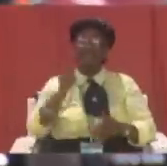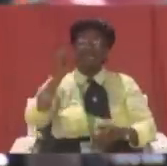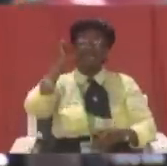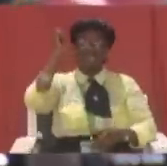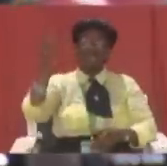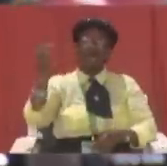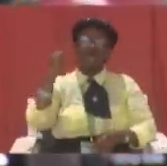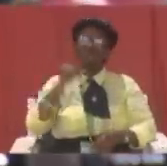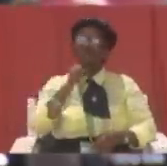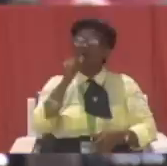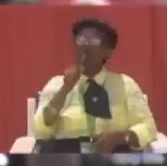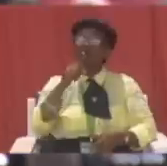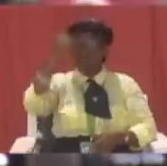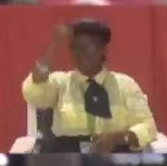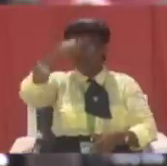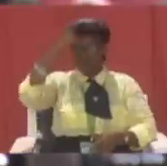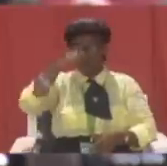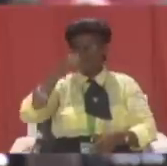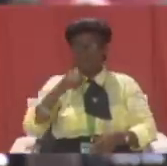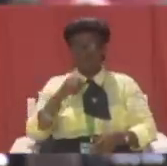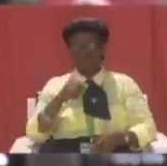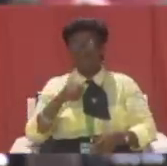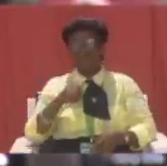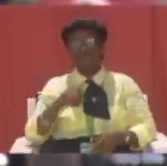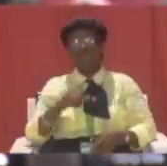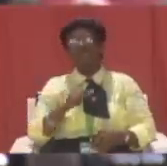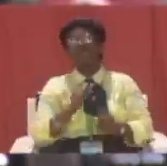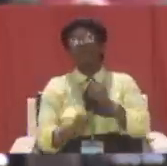which means he was a bit dull,